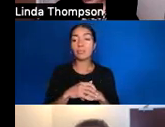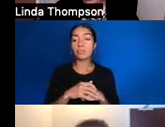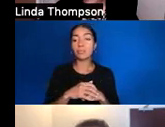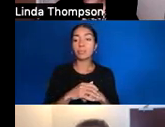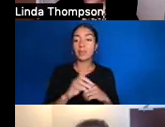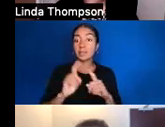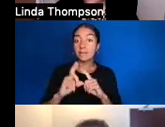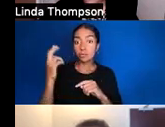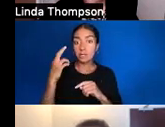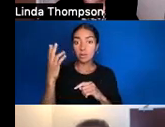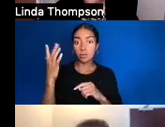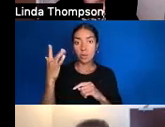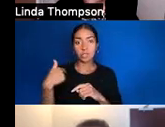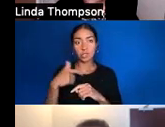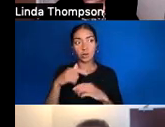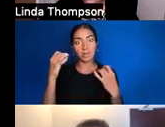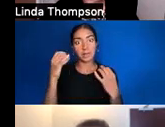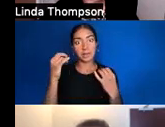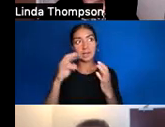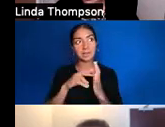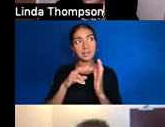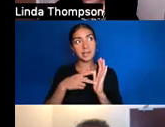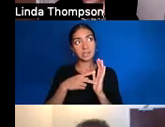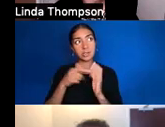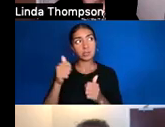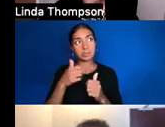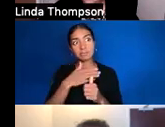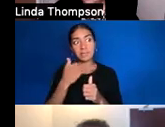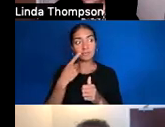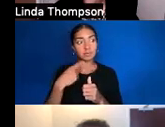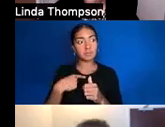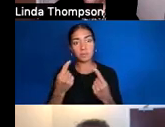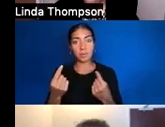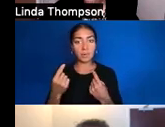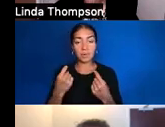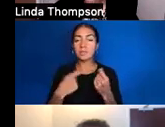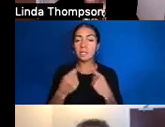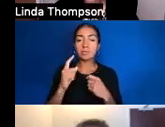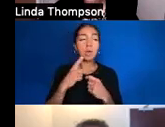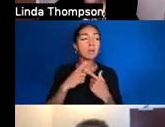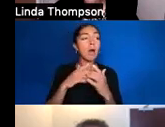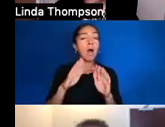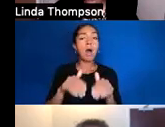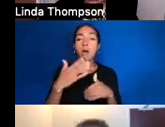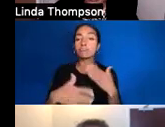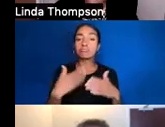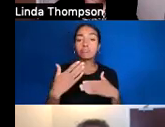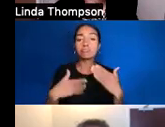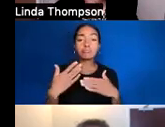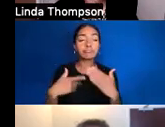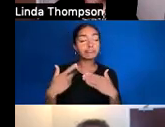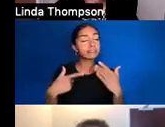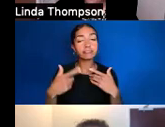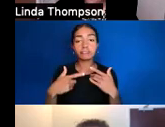think about it instead of just mindlessly, jumping in with everybody else so we